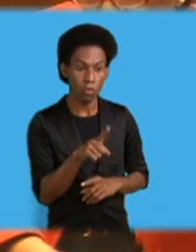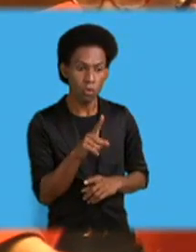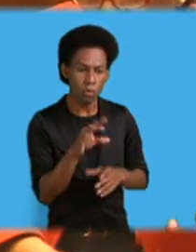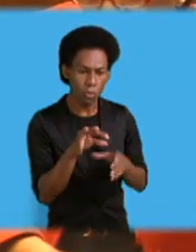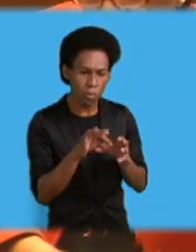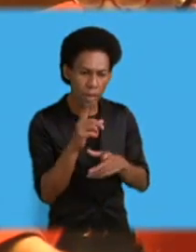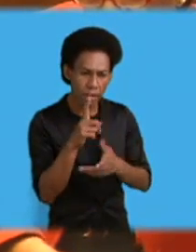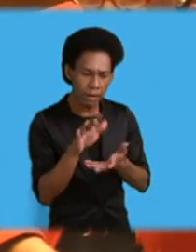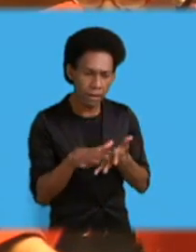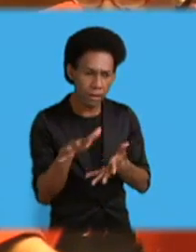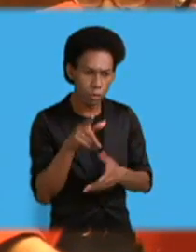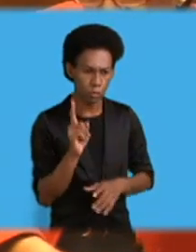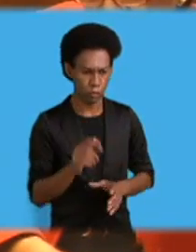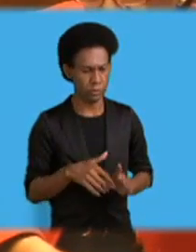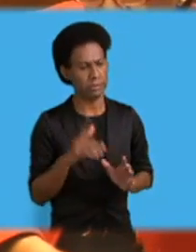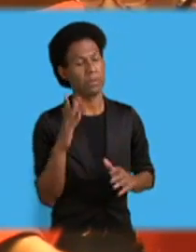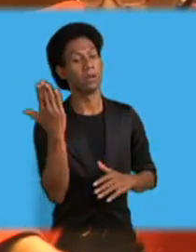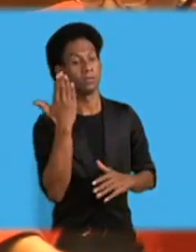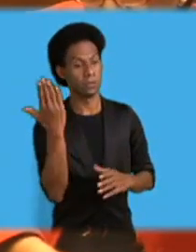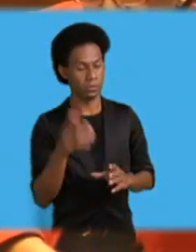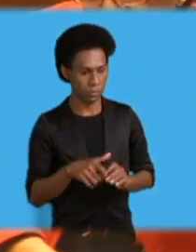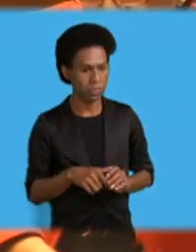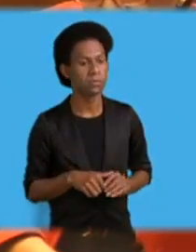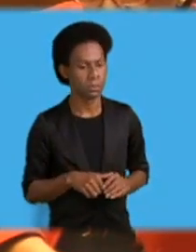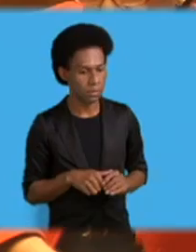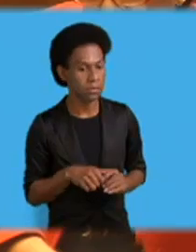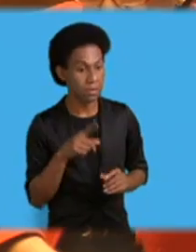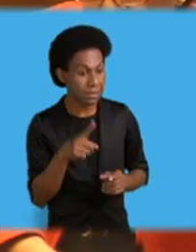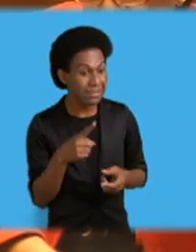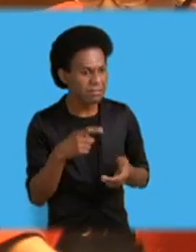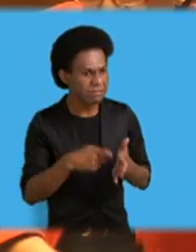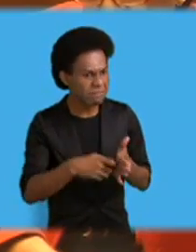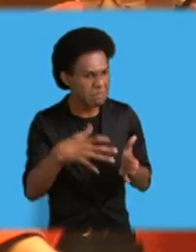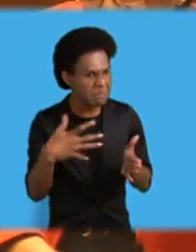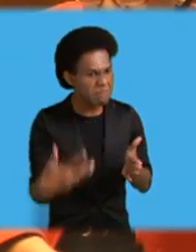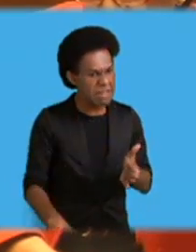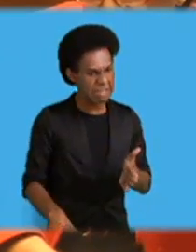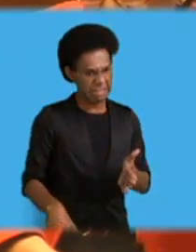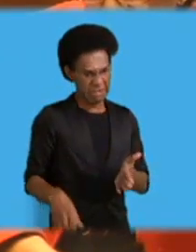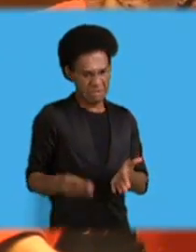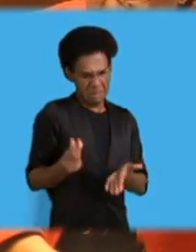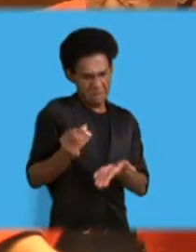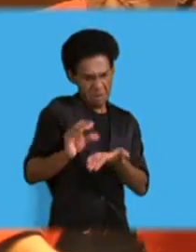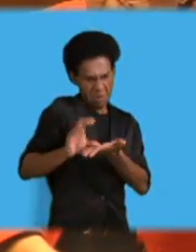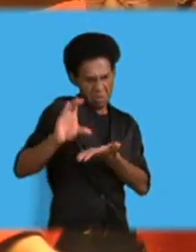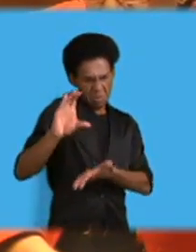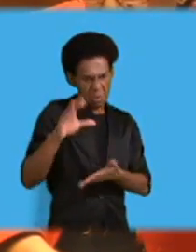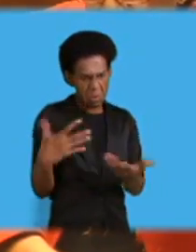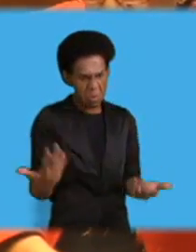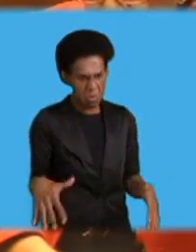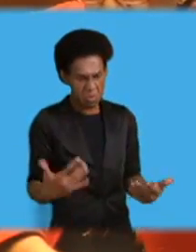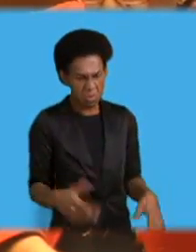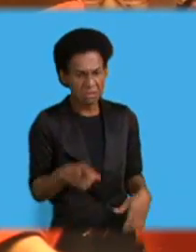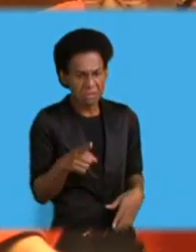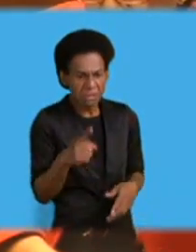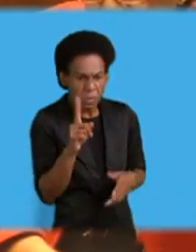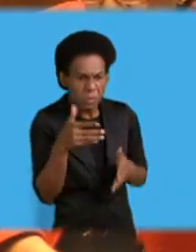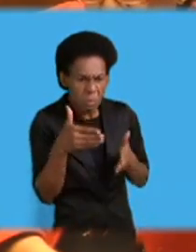money being involved. And what sort of formula do you have regarding the sharing